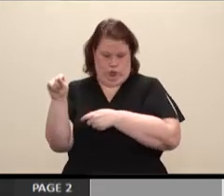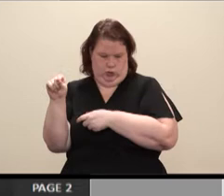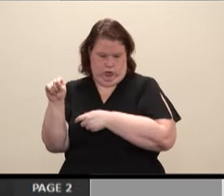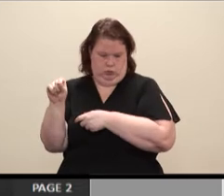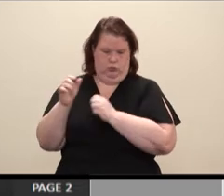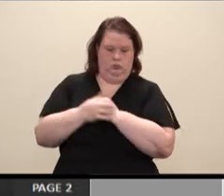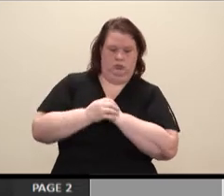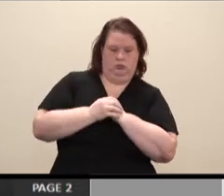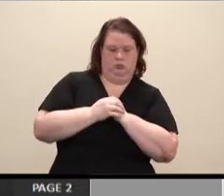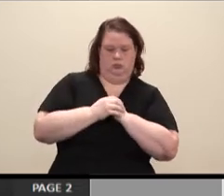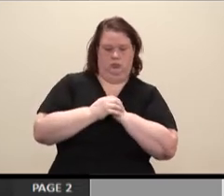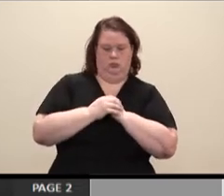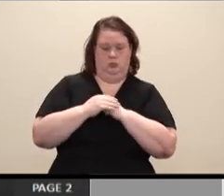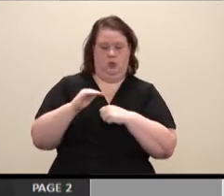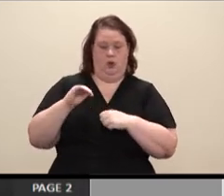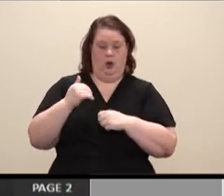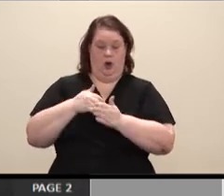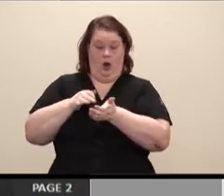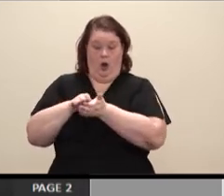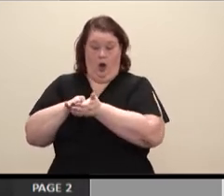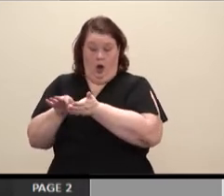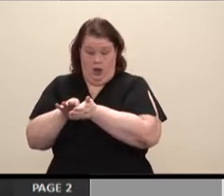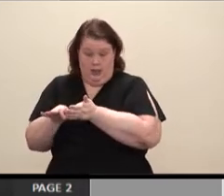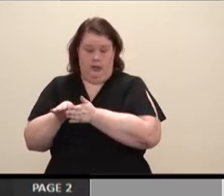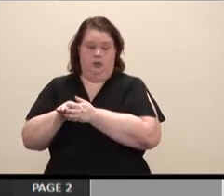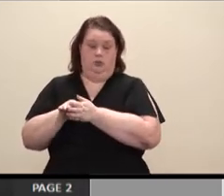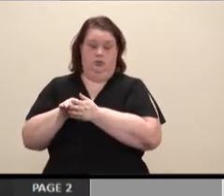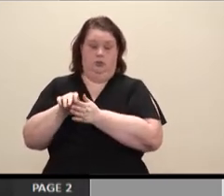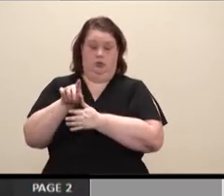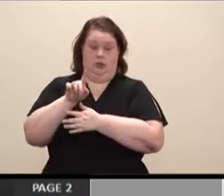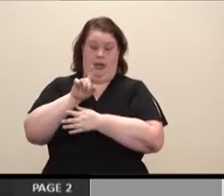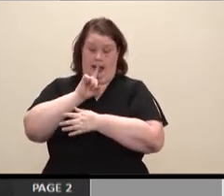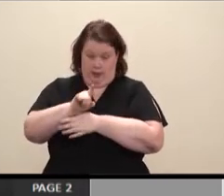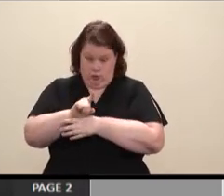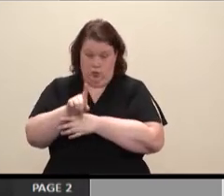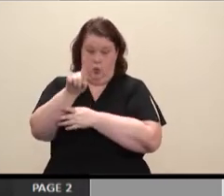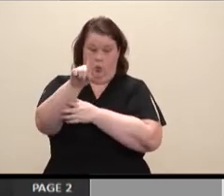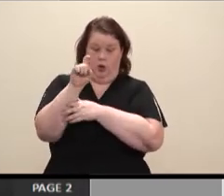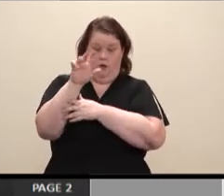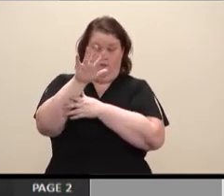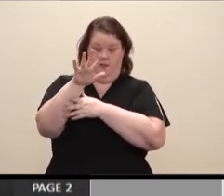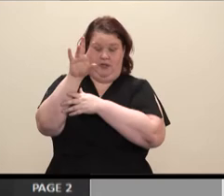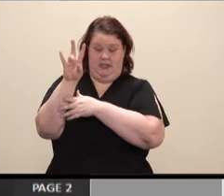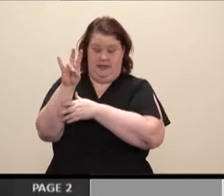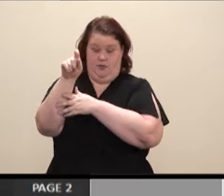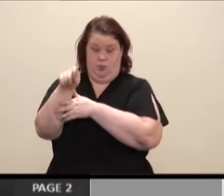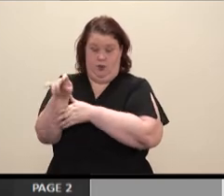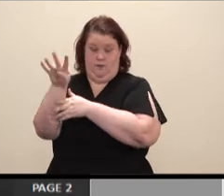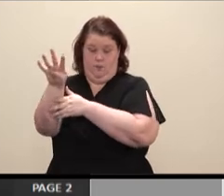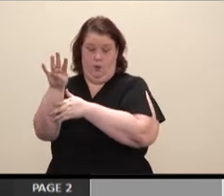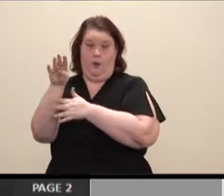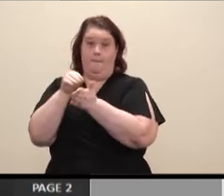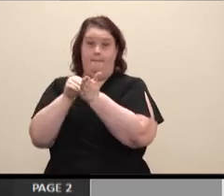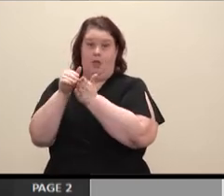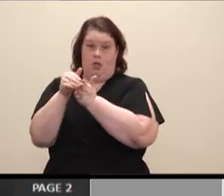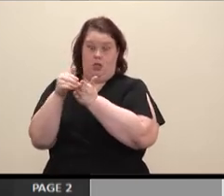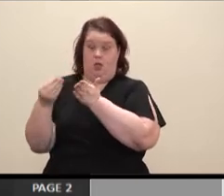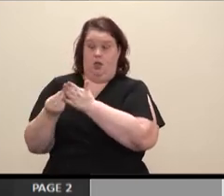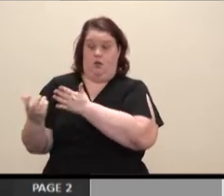are. Our audited actuals, we ended up with $157.4 million in